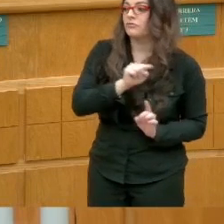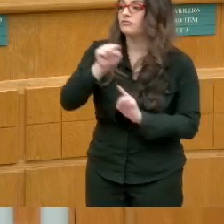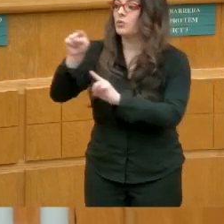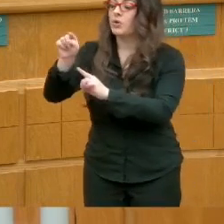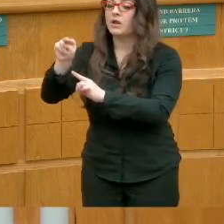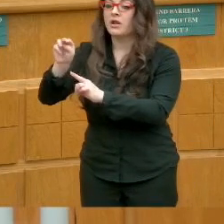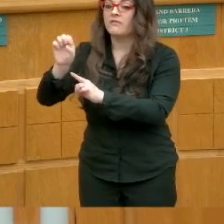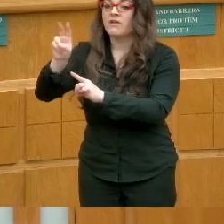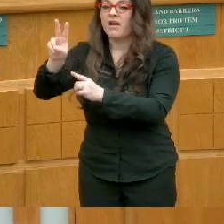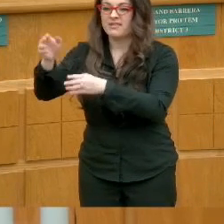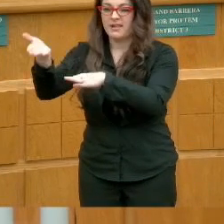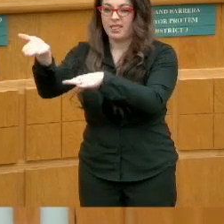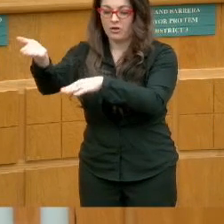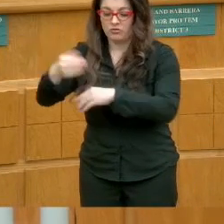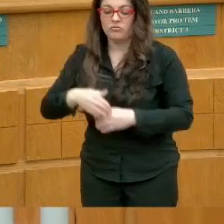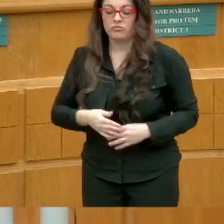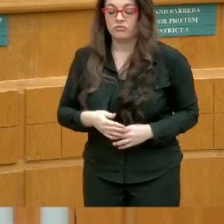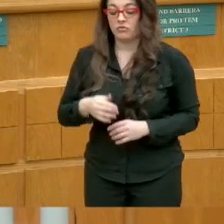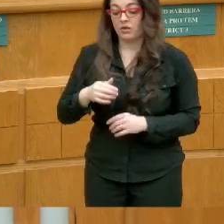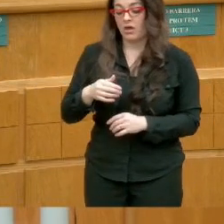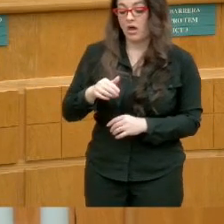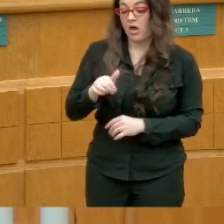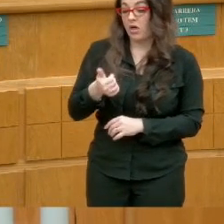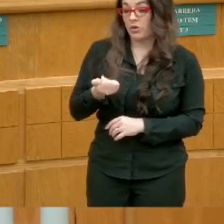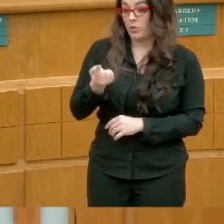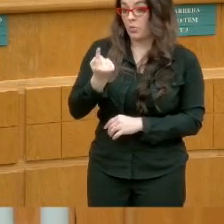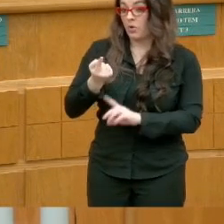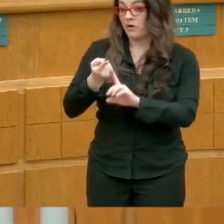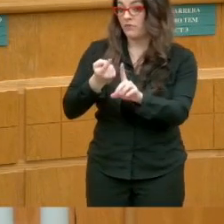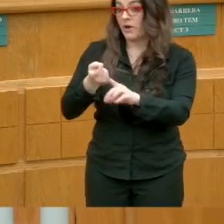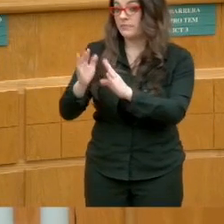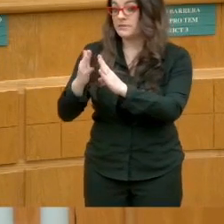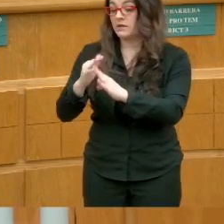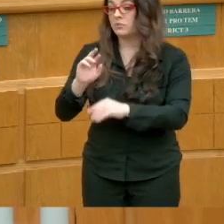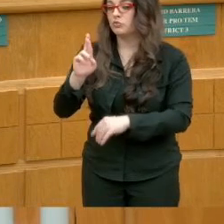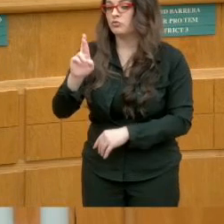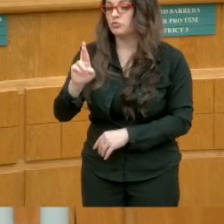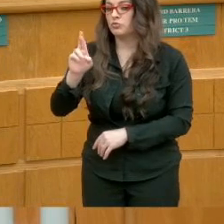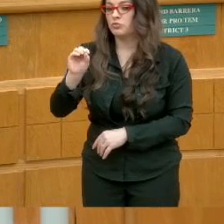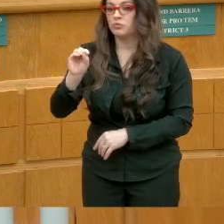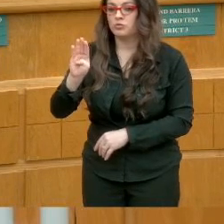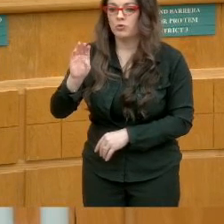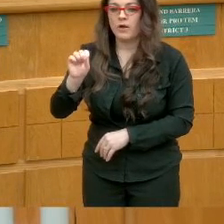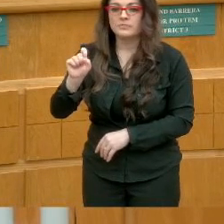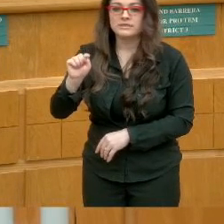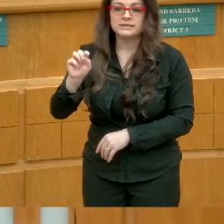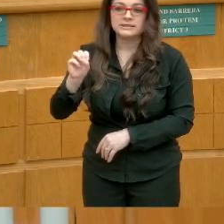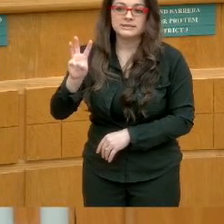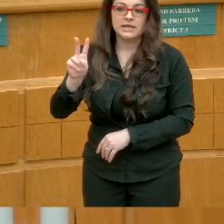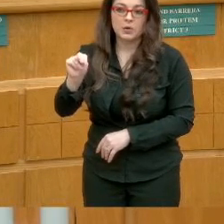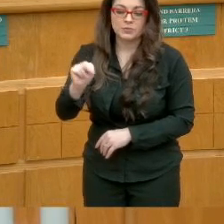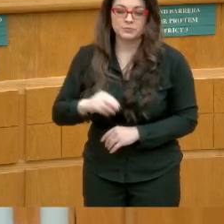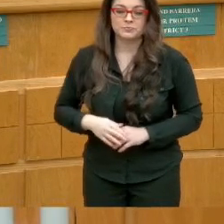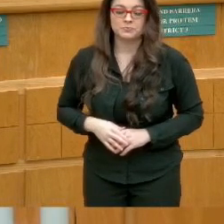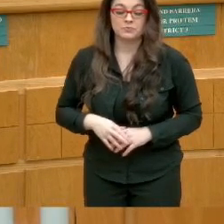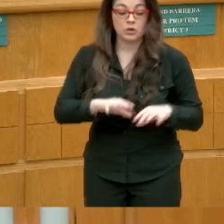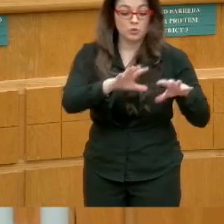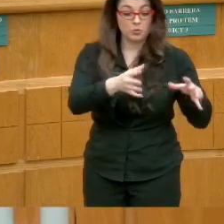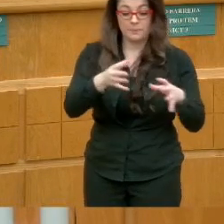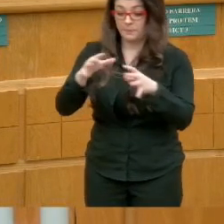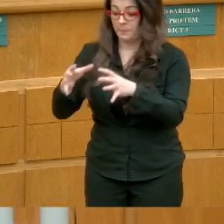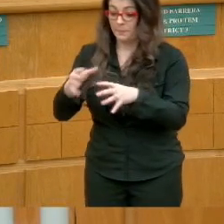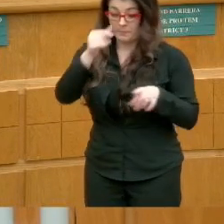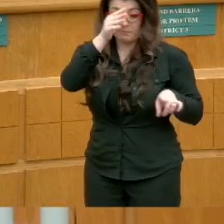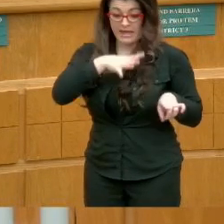and then a third one is from Robstown in terms of our deaths. The distribution between male and female is